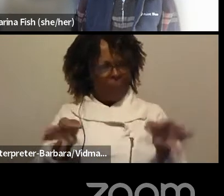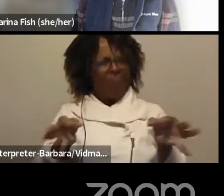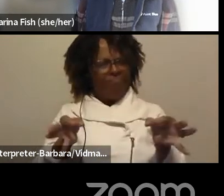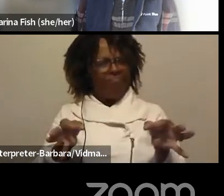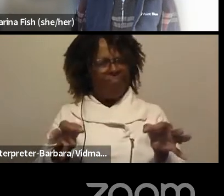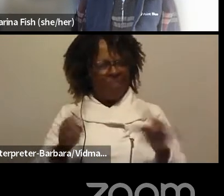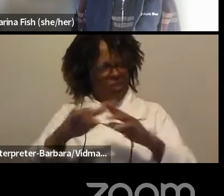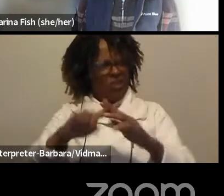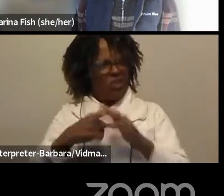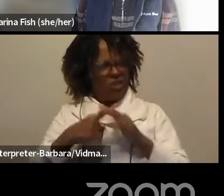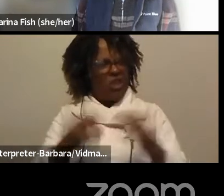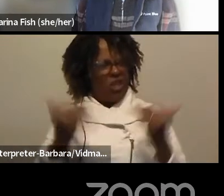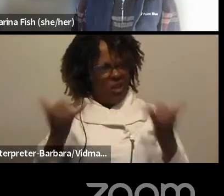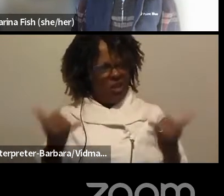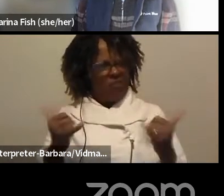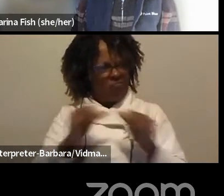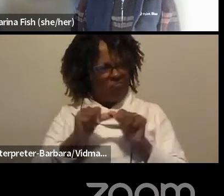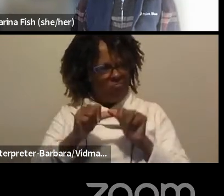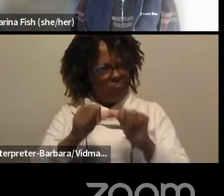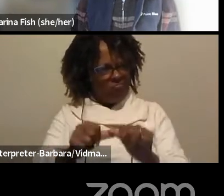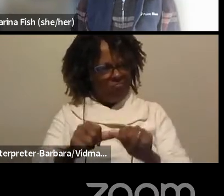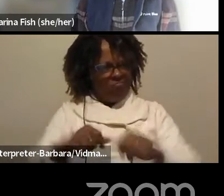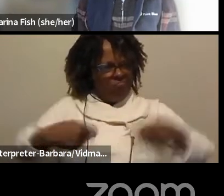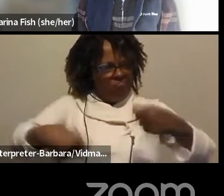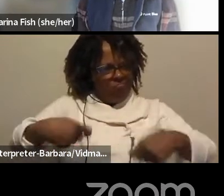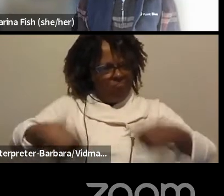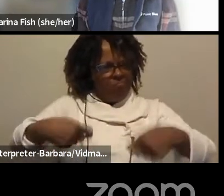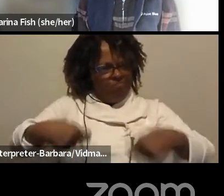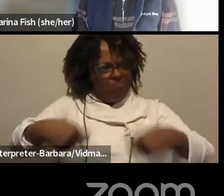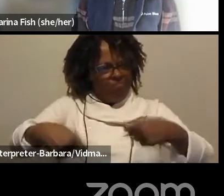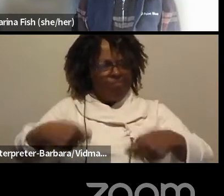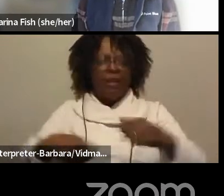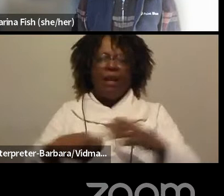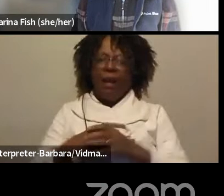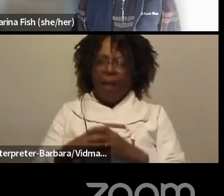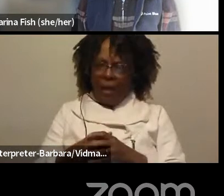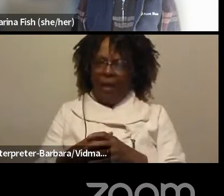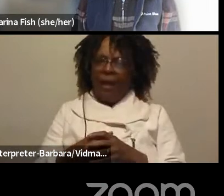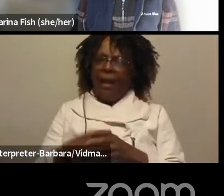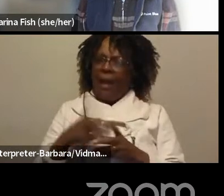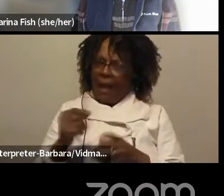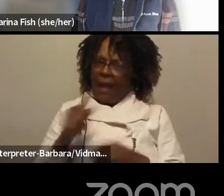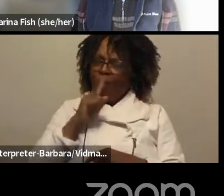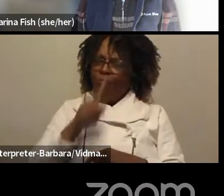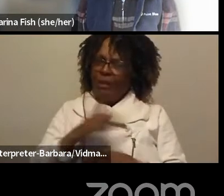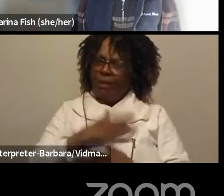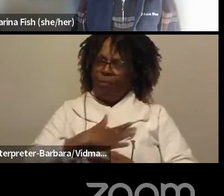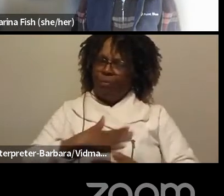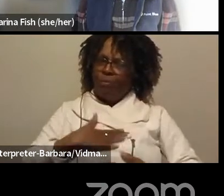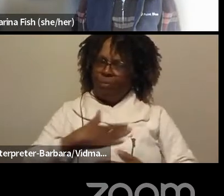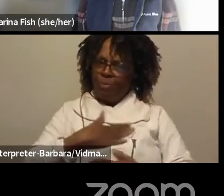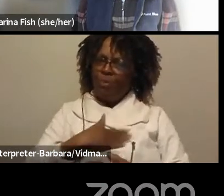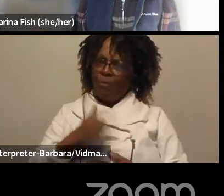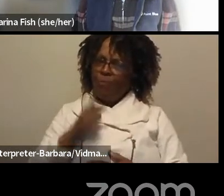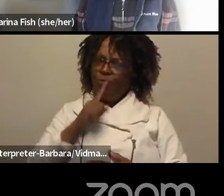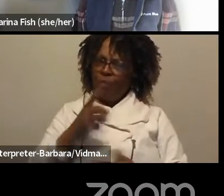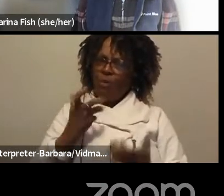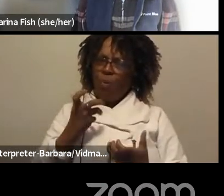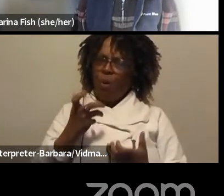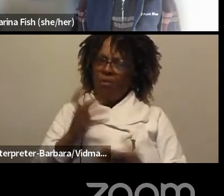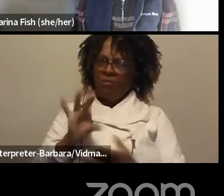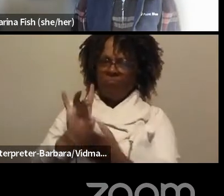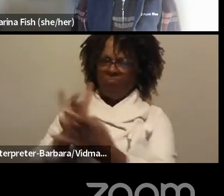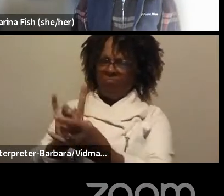some sticks and some other percussion equipment. And I was like, okay, well, if I really want to get back into it, then how should I do it?